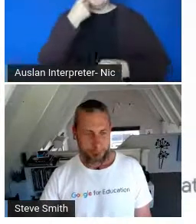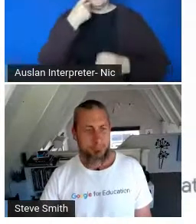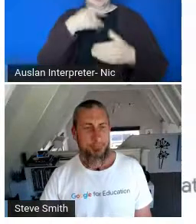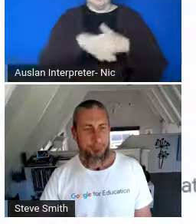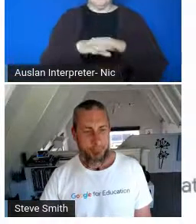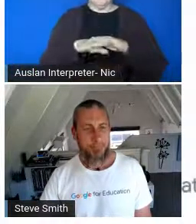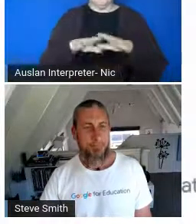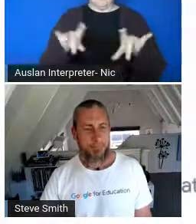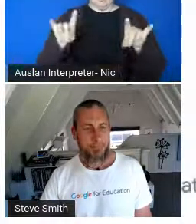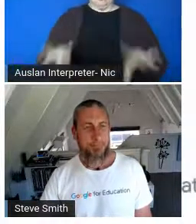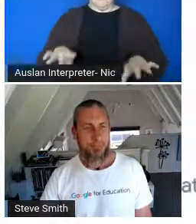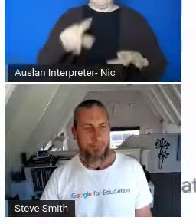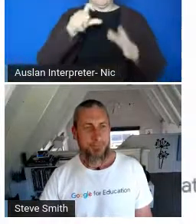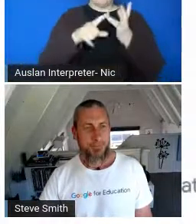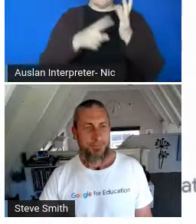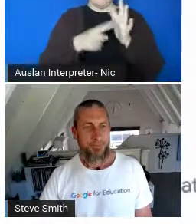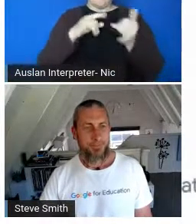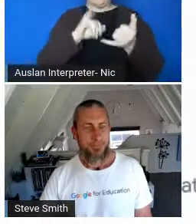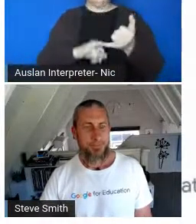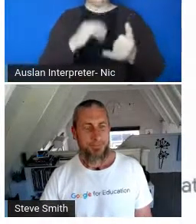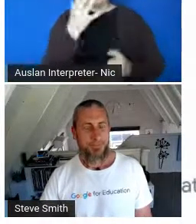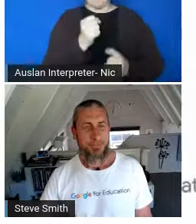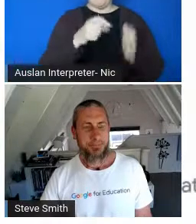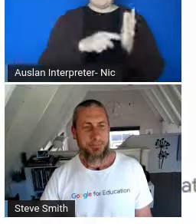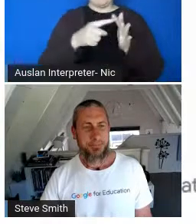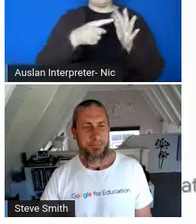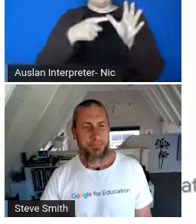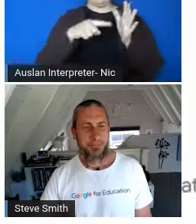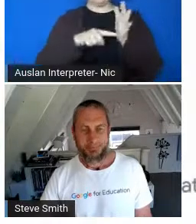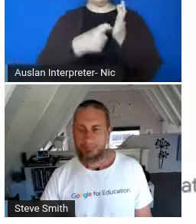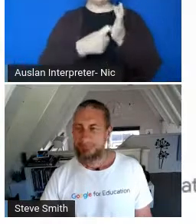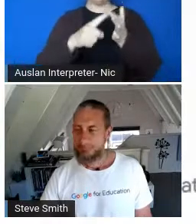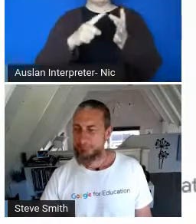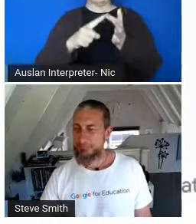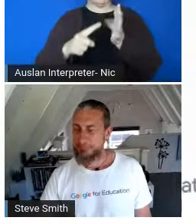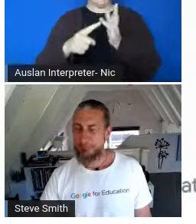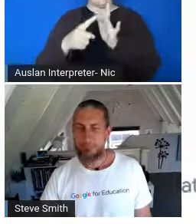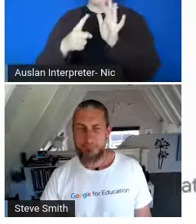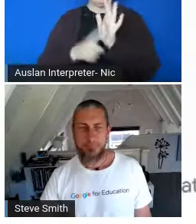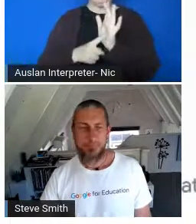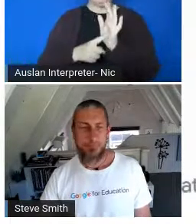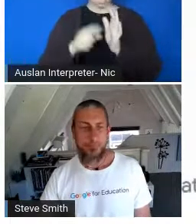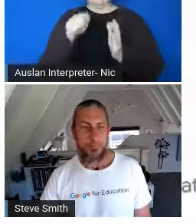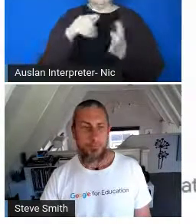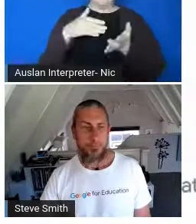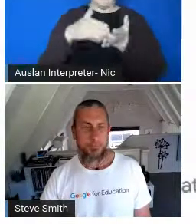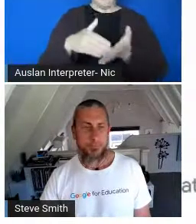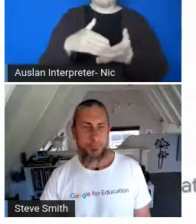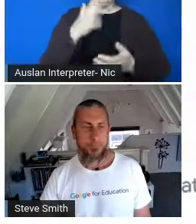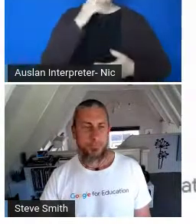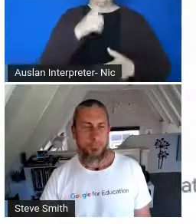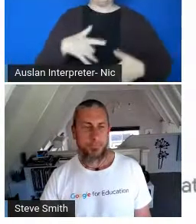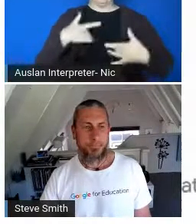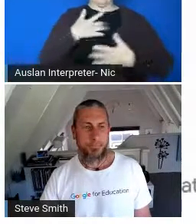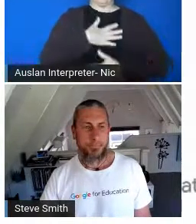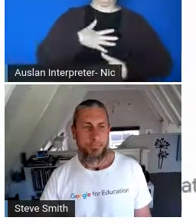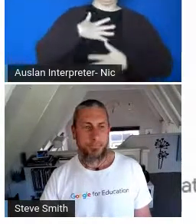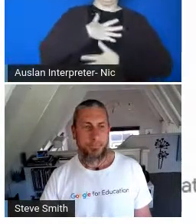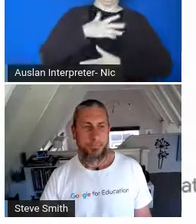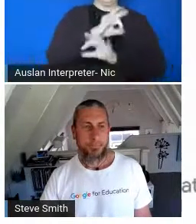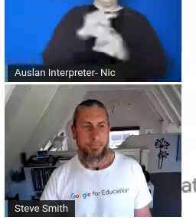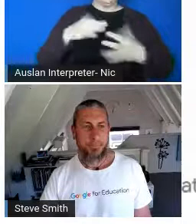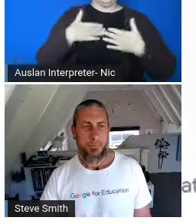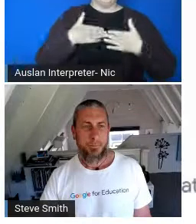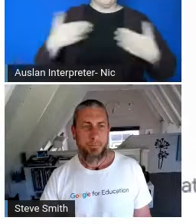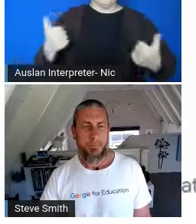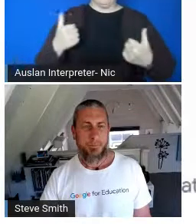a bush tea, and it makes you feel better when you're a bit sick. But, you know, this has been ingrained in our culture for many thousands of years. So